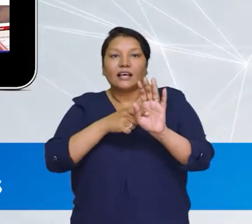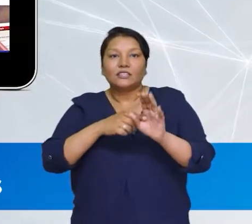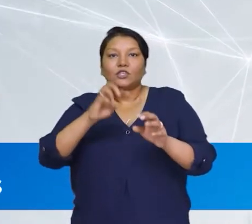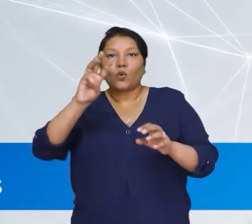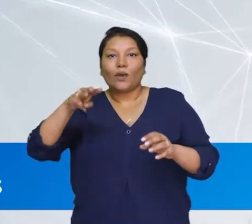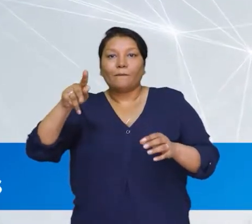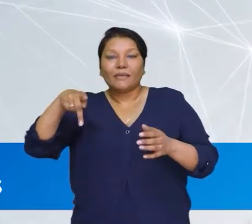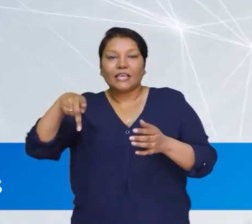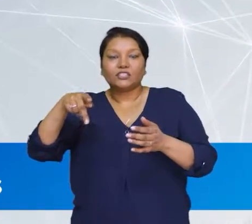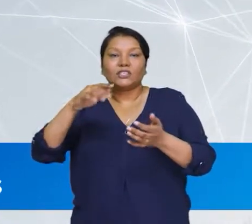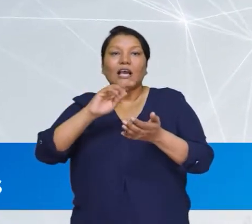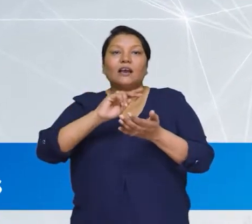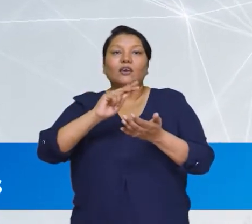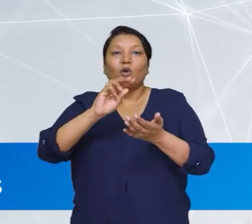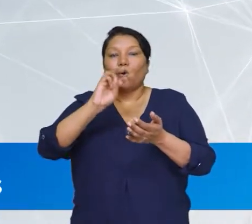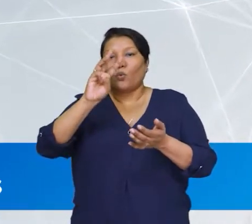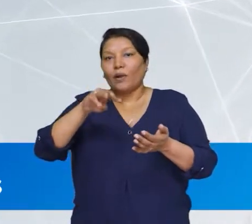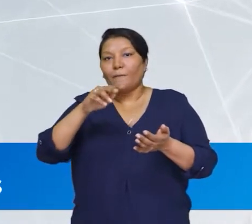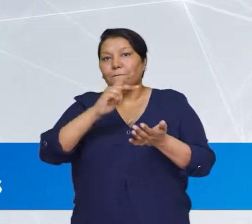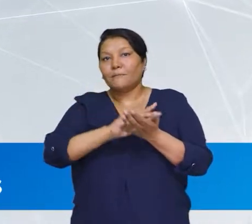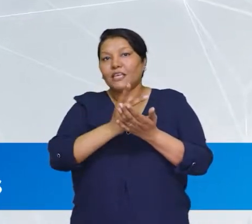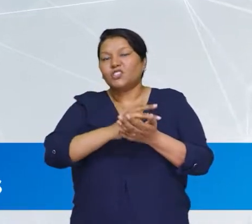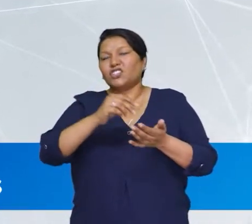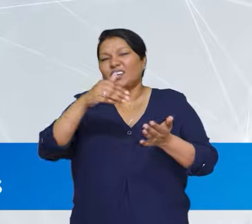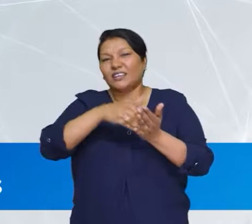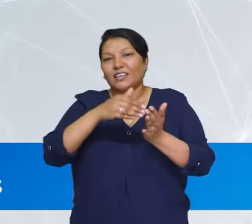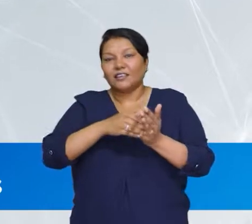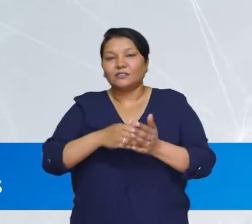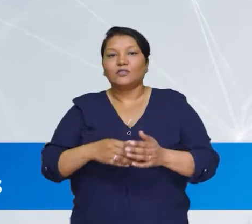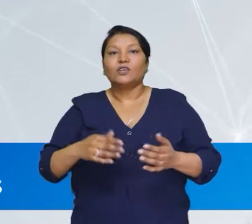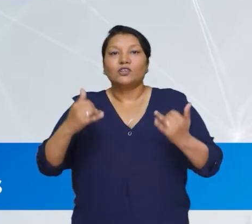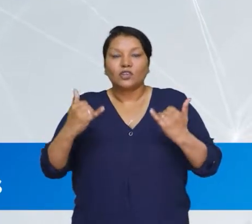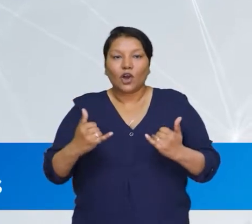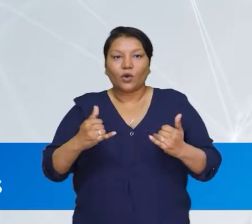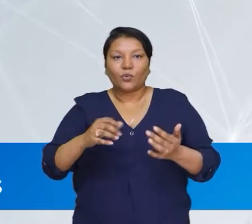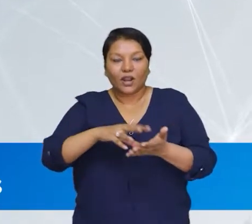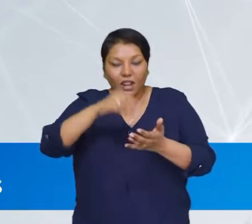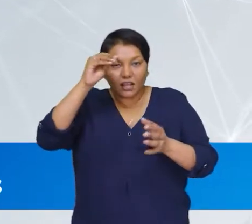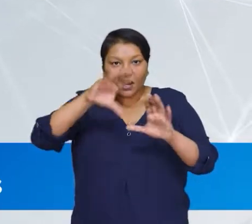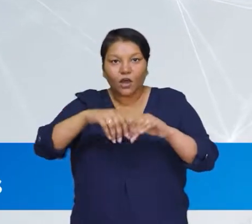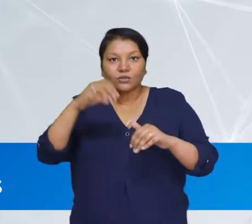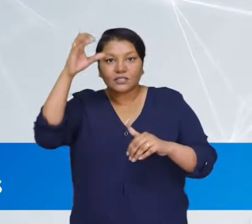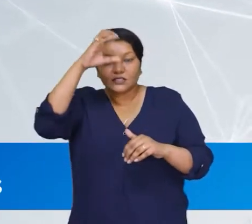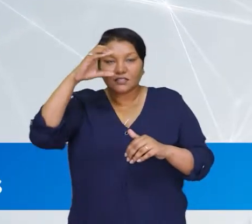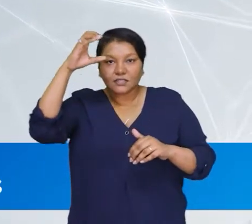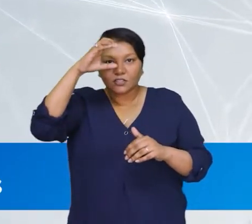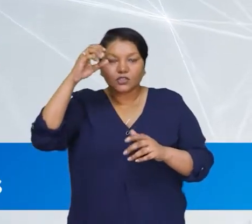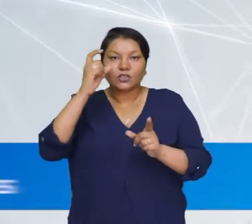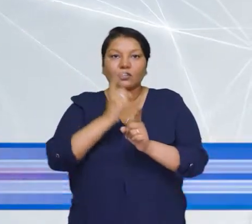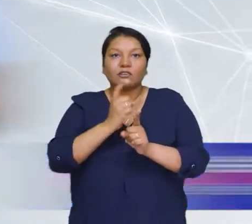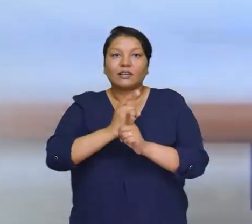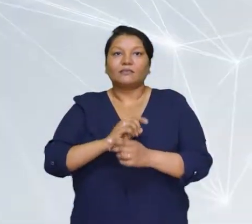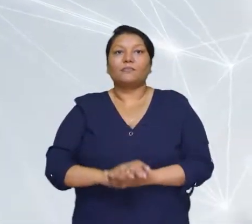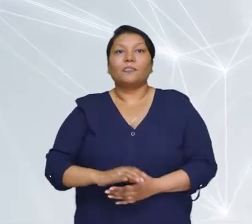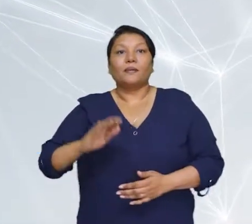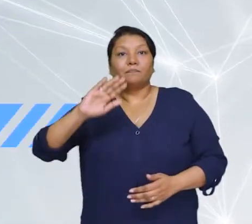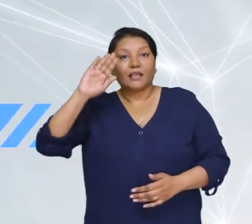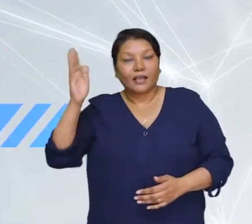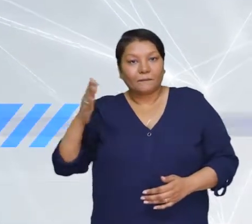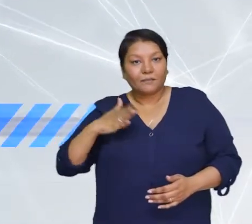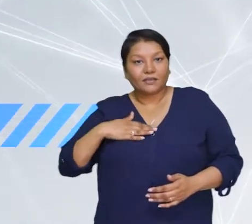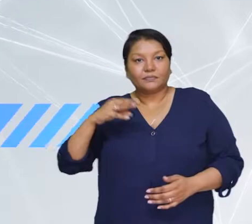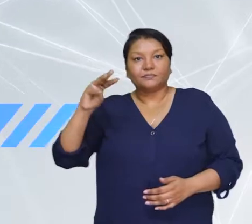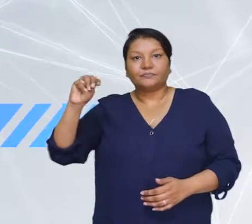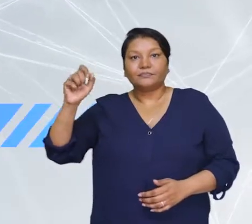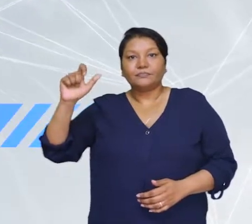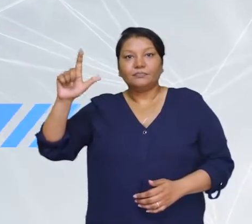on. Let's have a demonstration on effectively conducting searches and using your web browser.